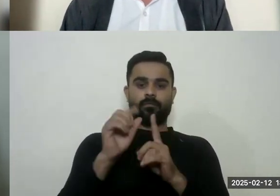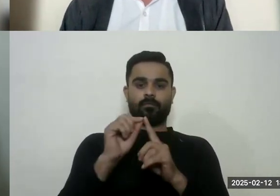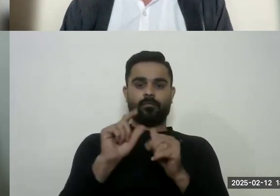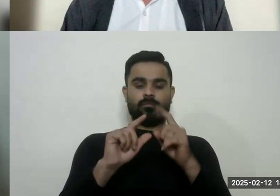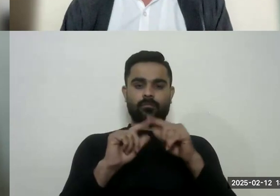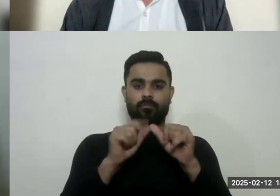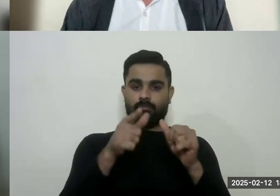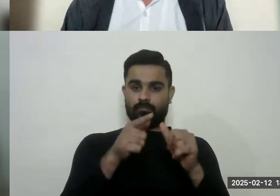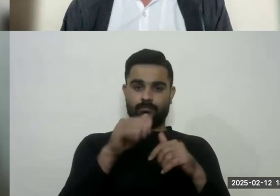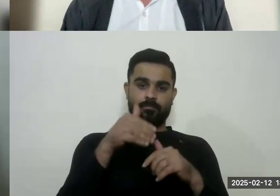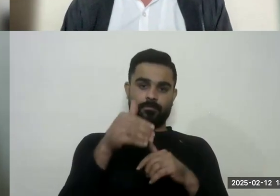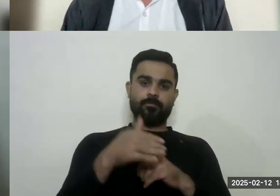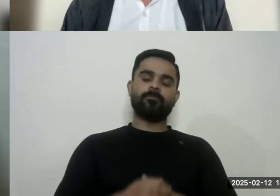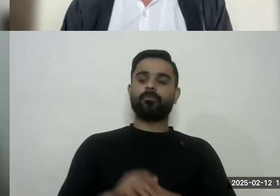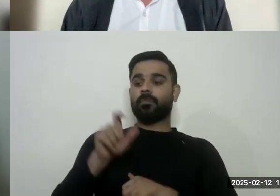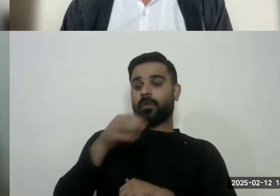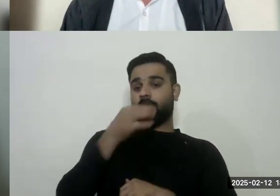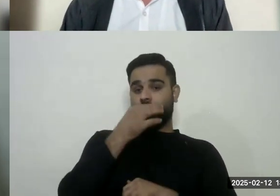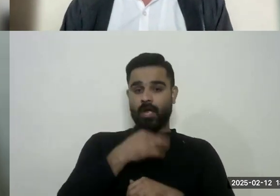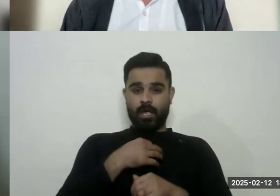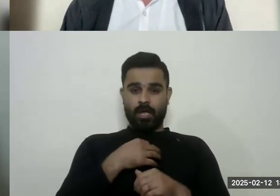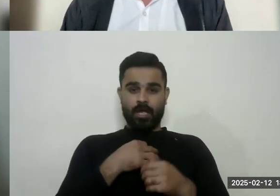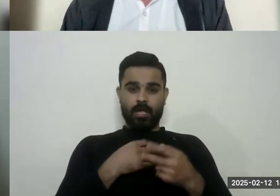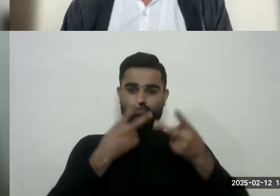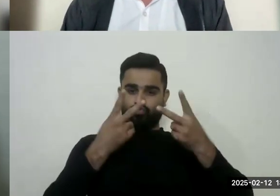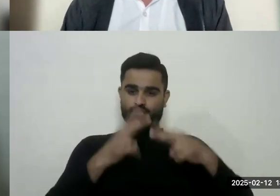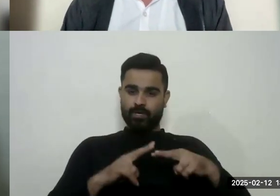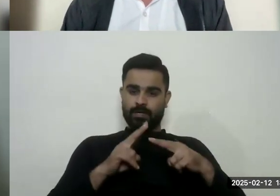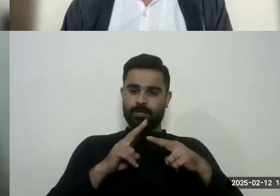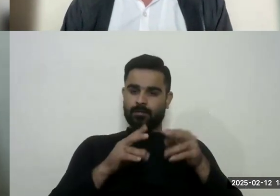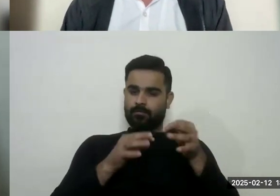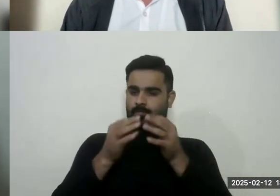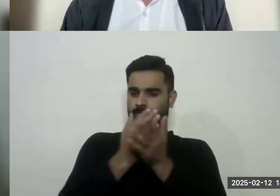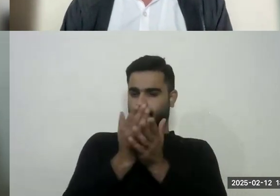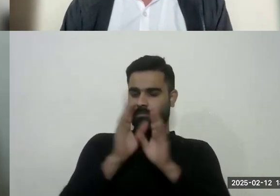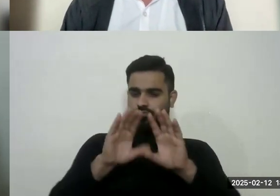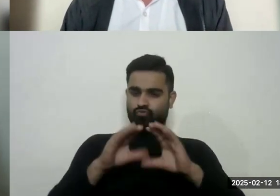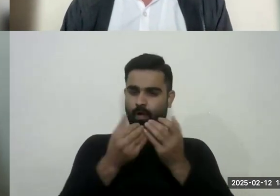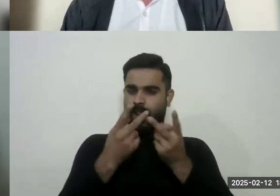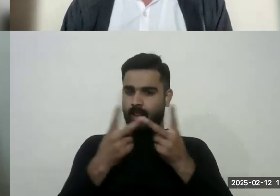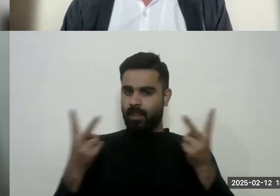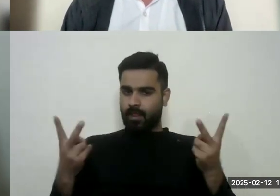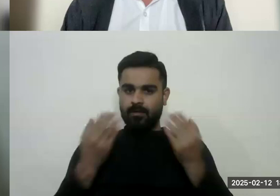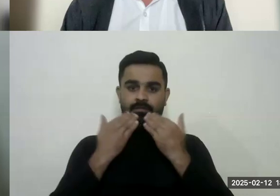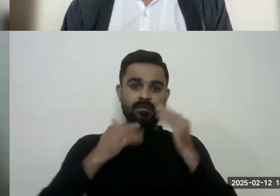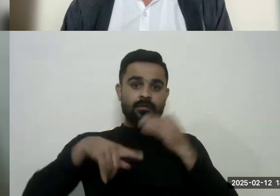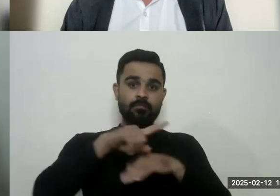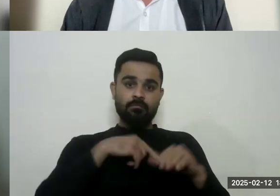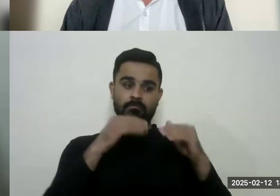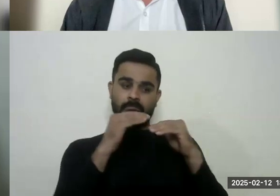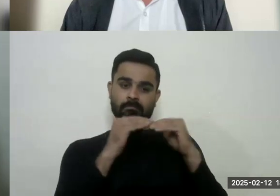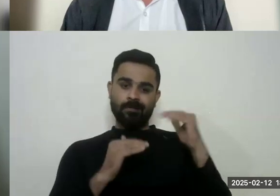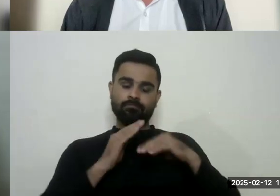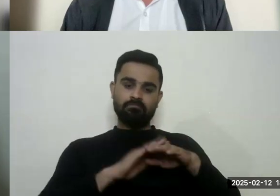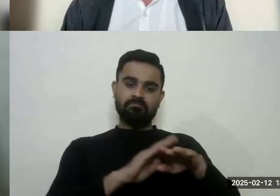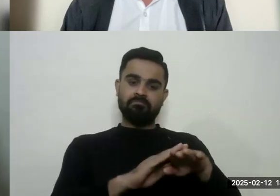taking that up. They have asked, can translanguaging create disparities in the classroom where students have unequal exposure